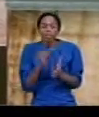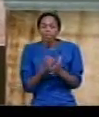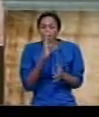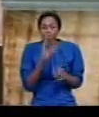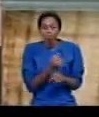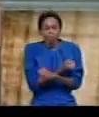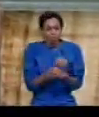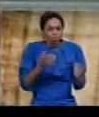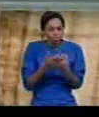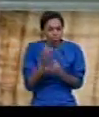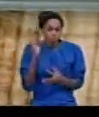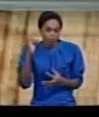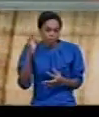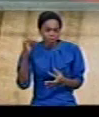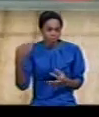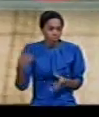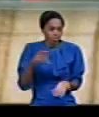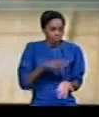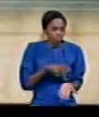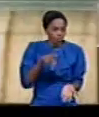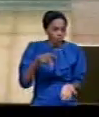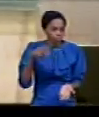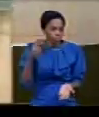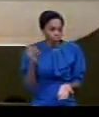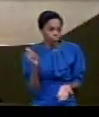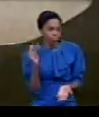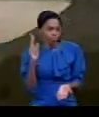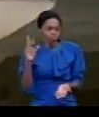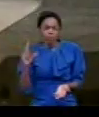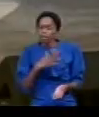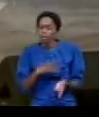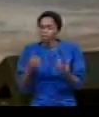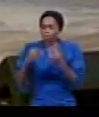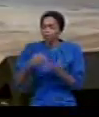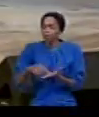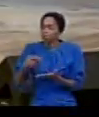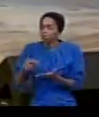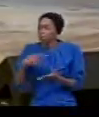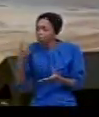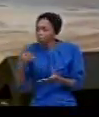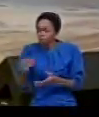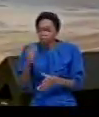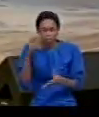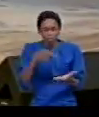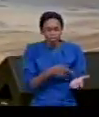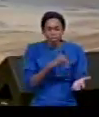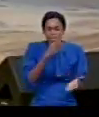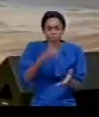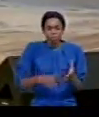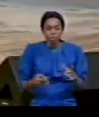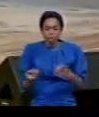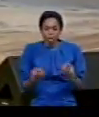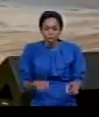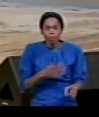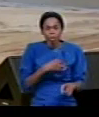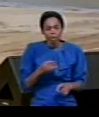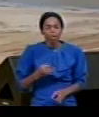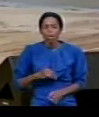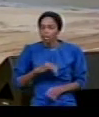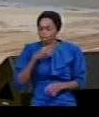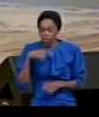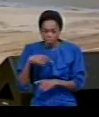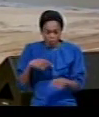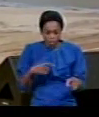to them, here is what had happened. And then they concluded, they said, but we believe that through